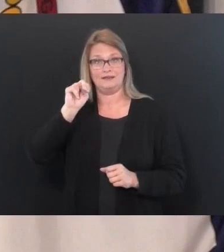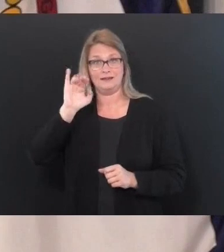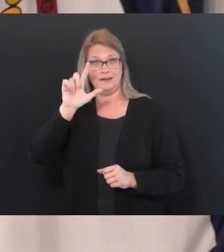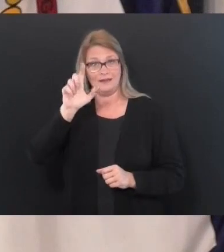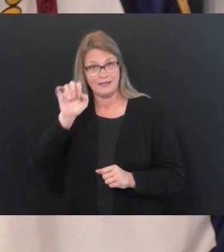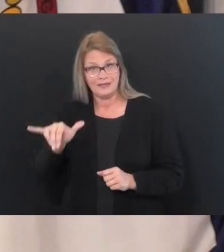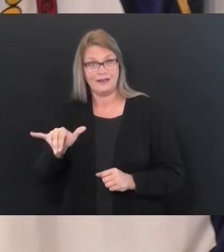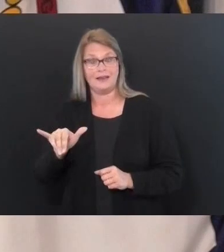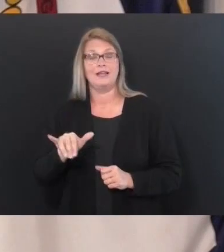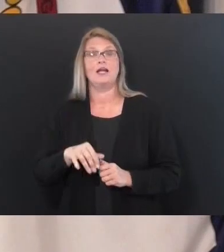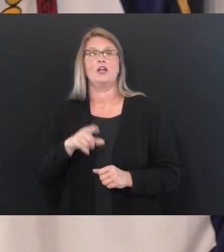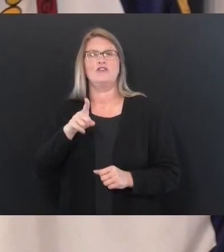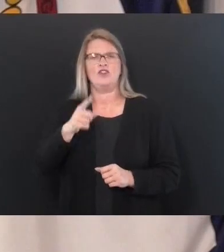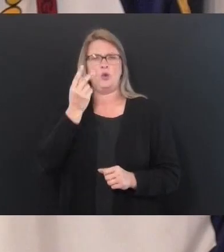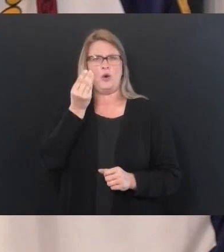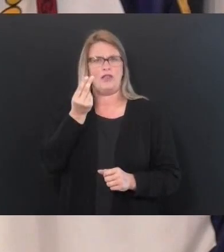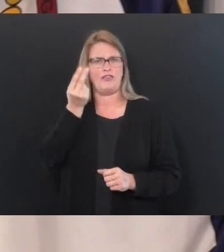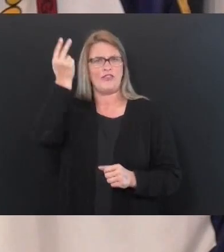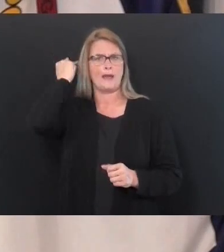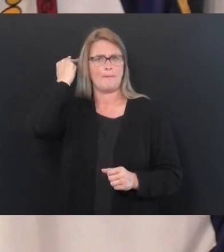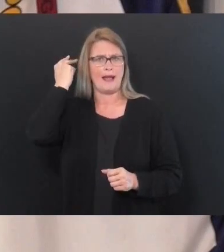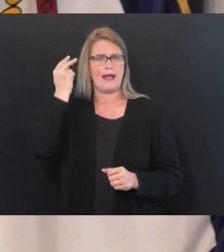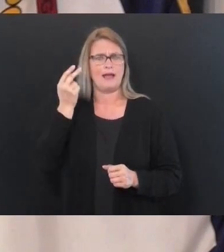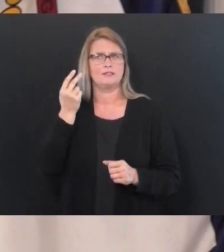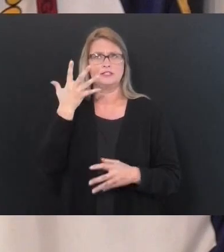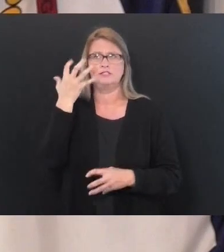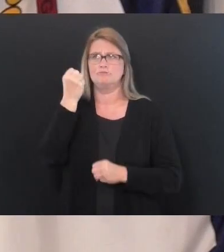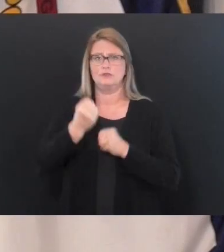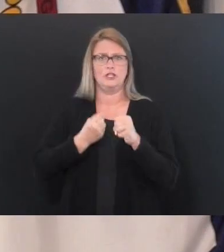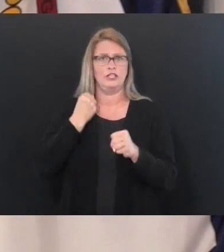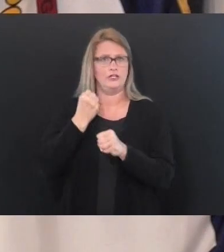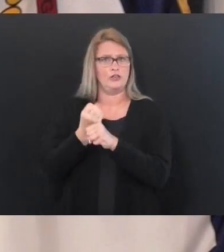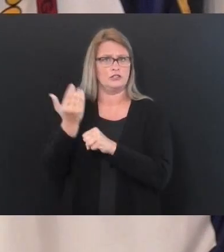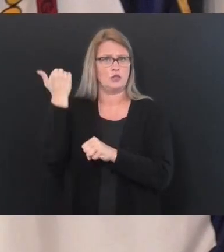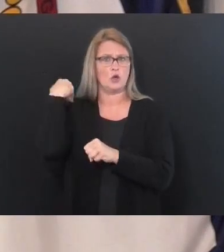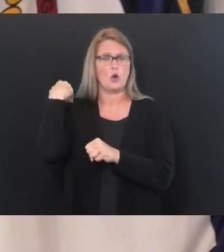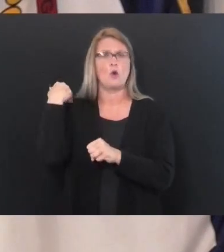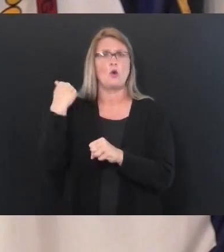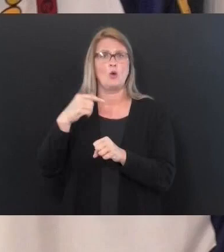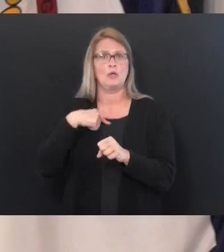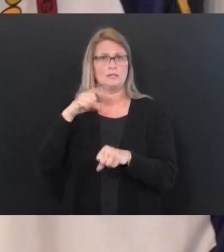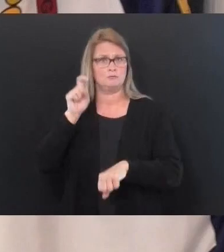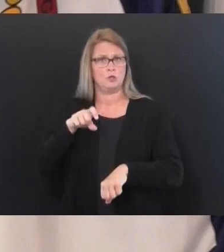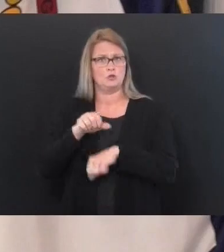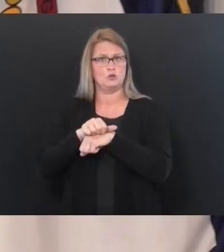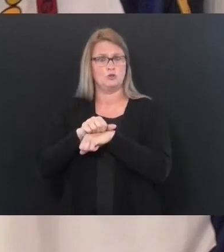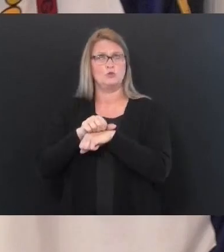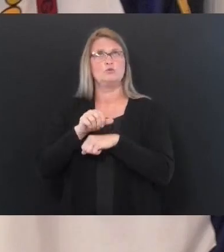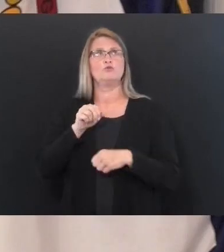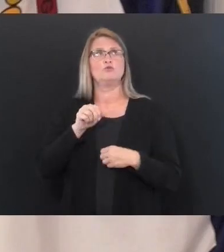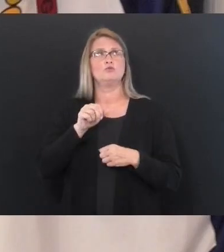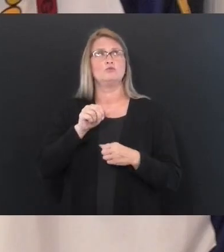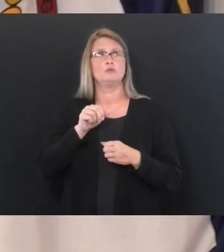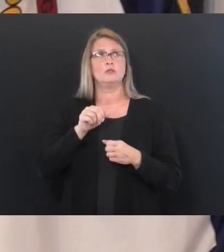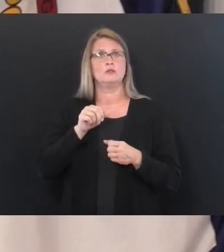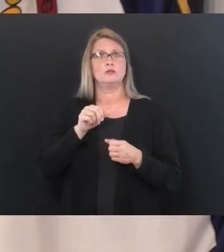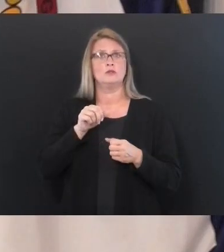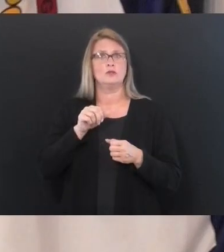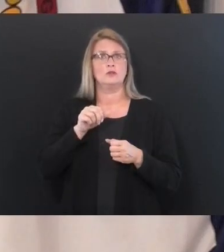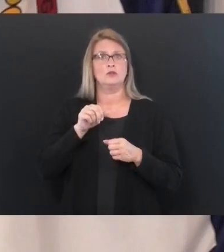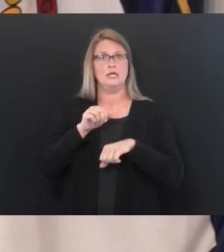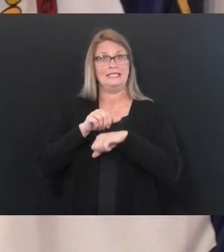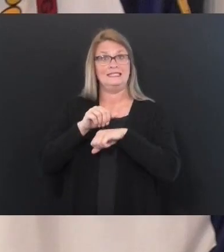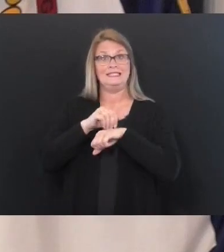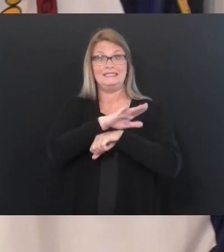If you'll think back, years ago, we were supposed to send spent fuel rods to